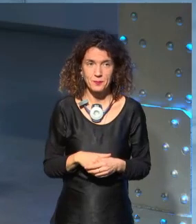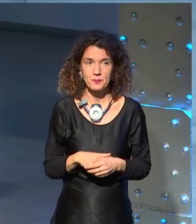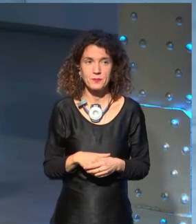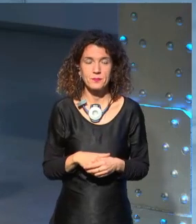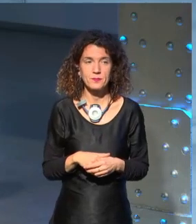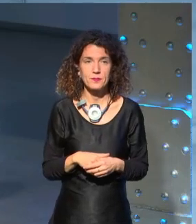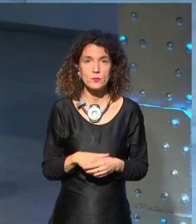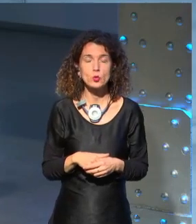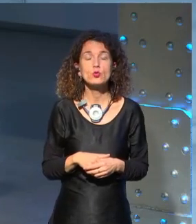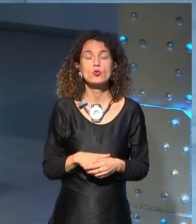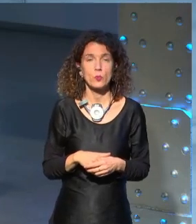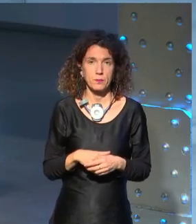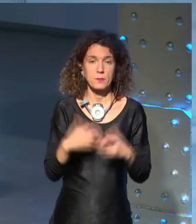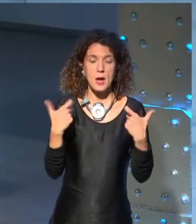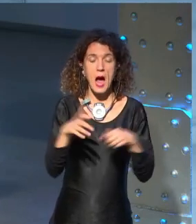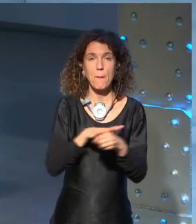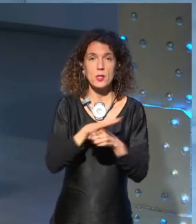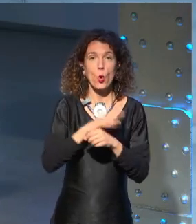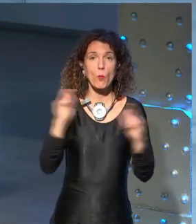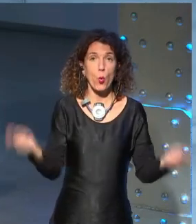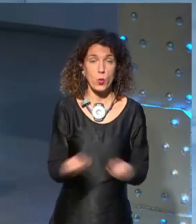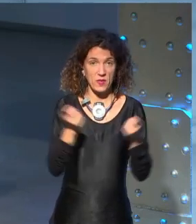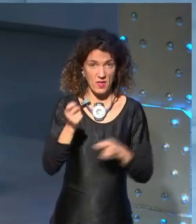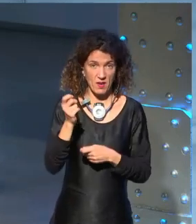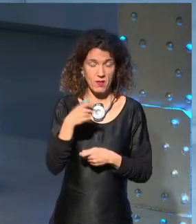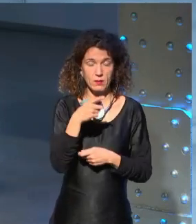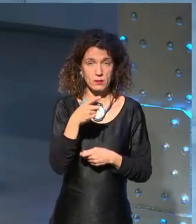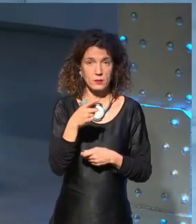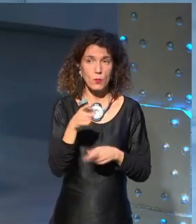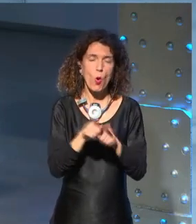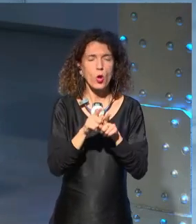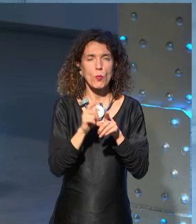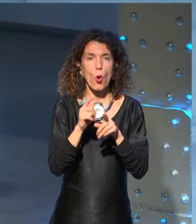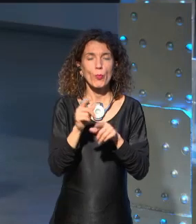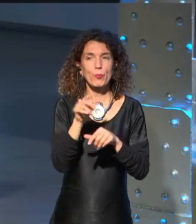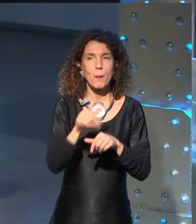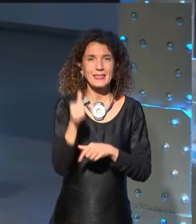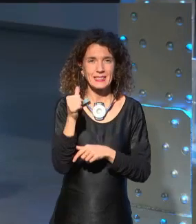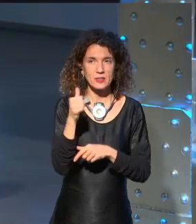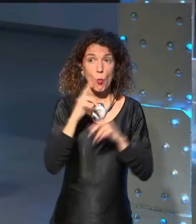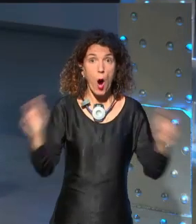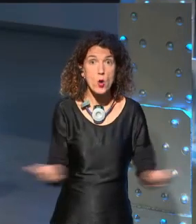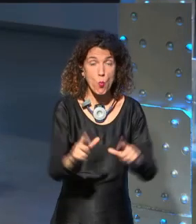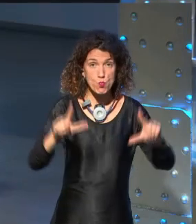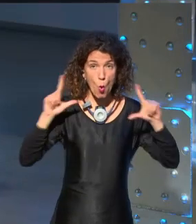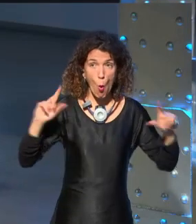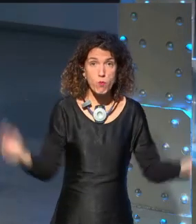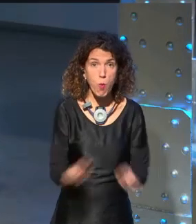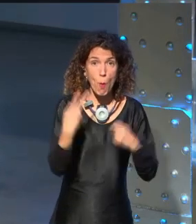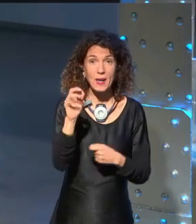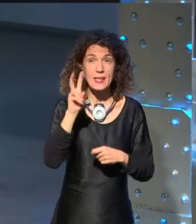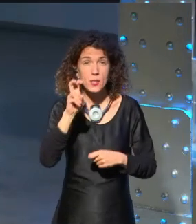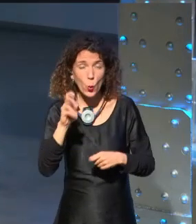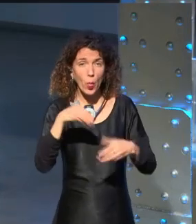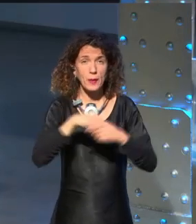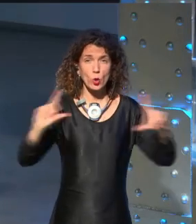Usted viene del mundo de la publicidad. So you come from the world of advertising, from the part that is behind advertising, not